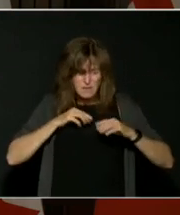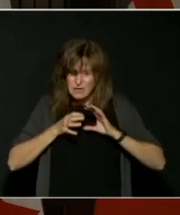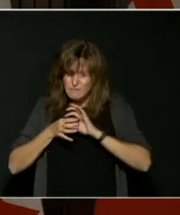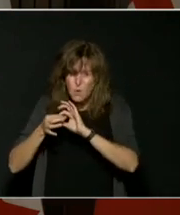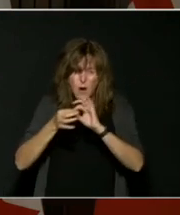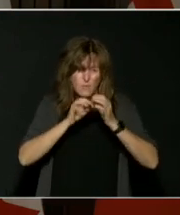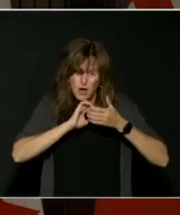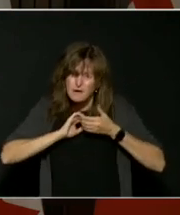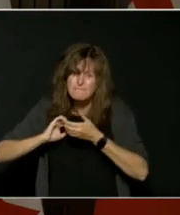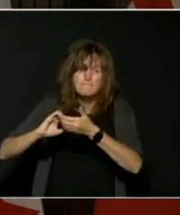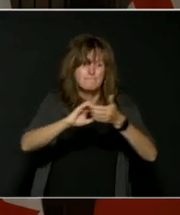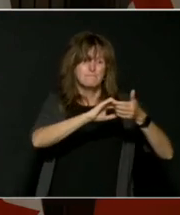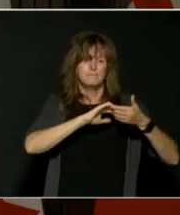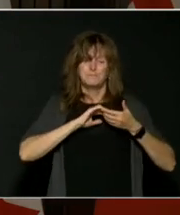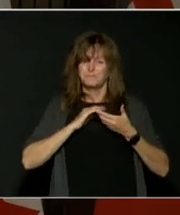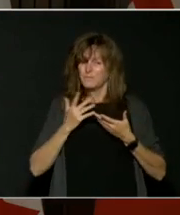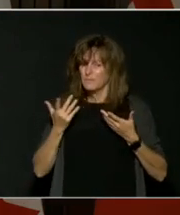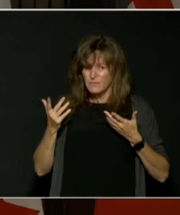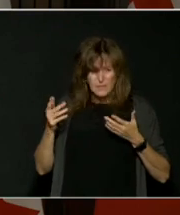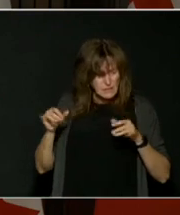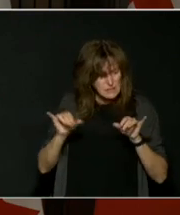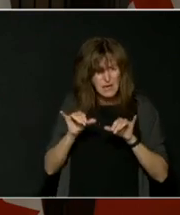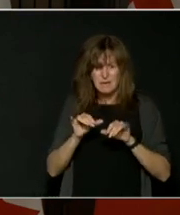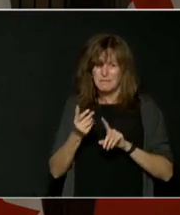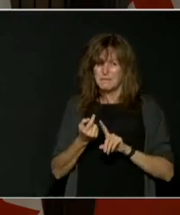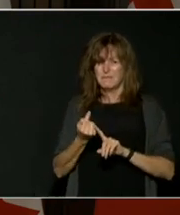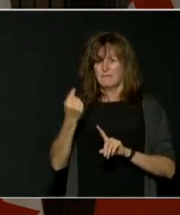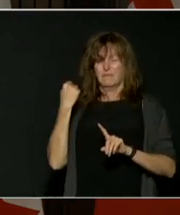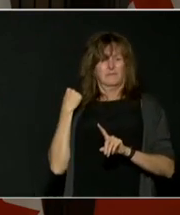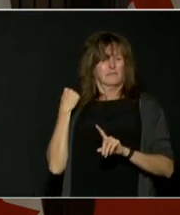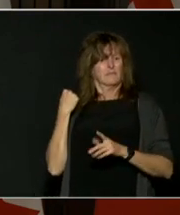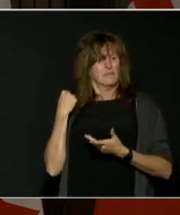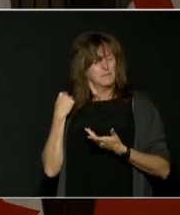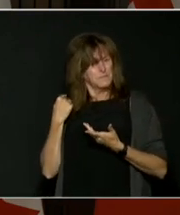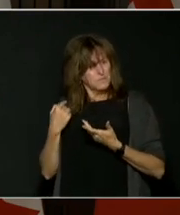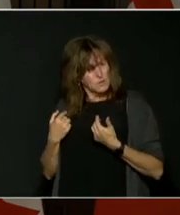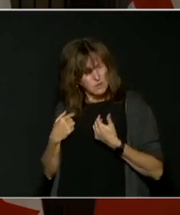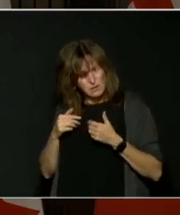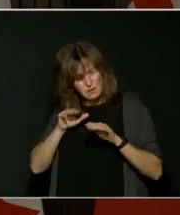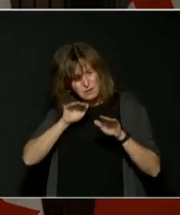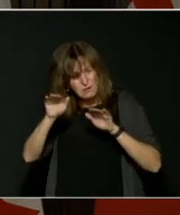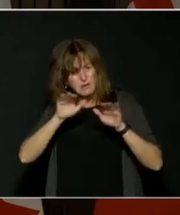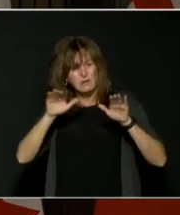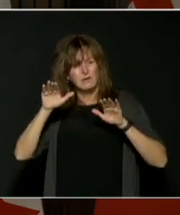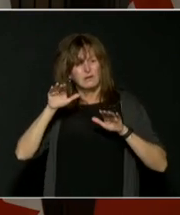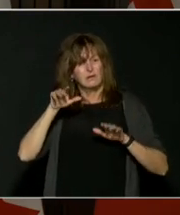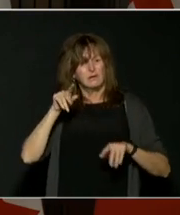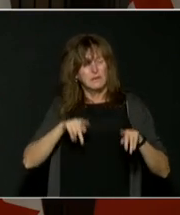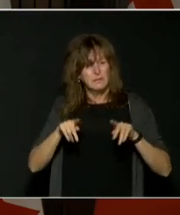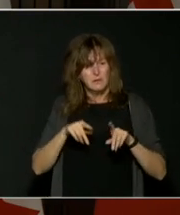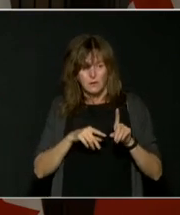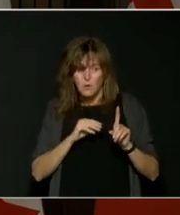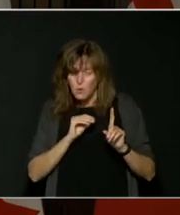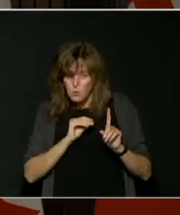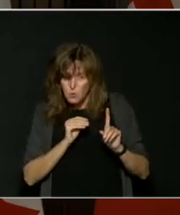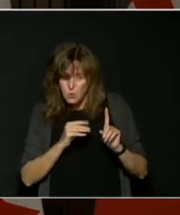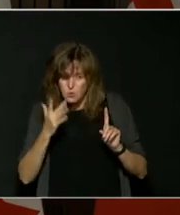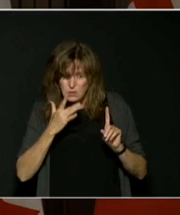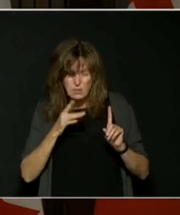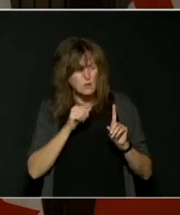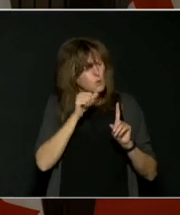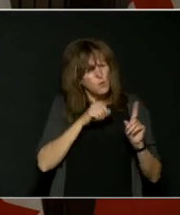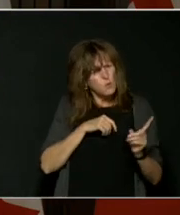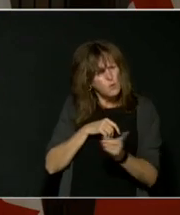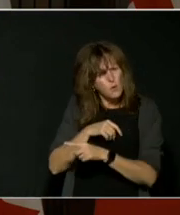We do rely on people. We're not going to be asking the assessment centers to police, and so when people come forward, we